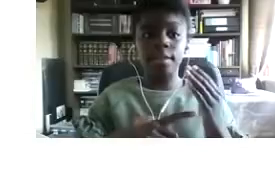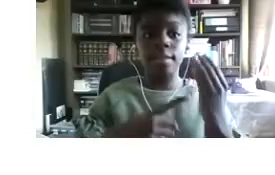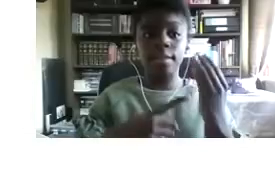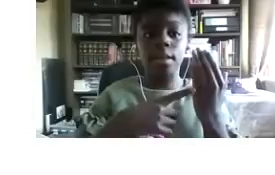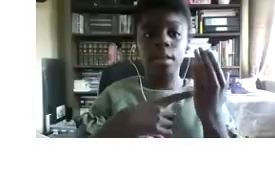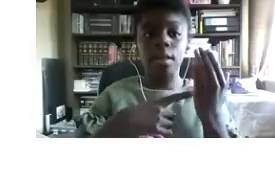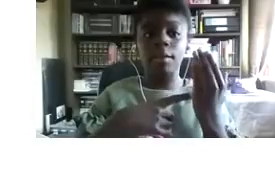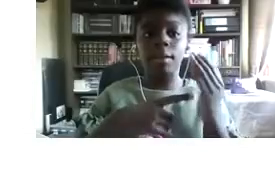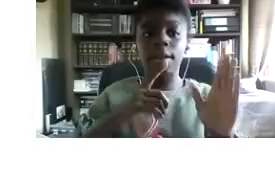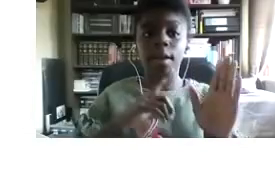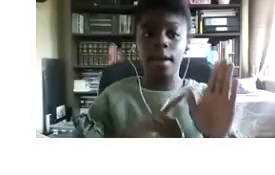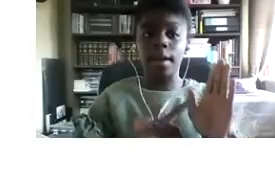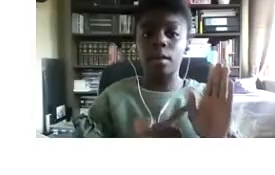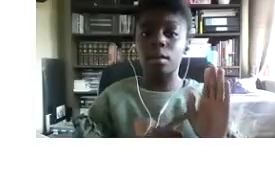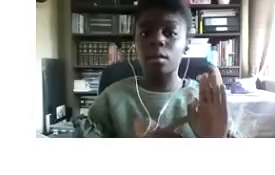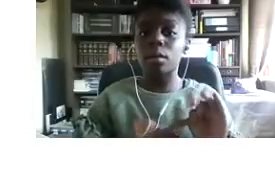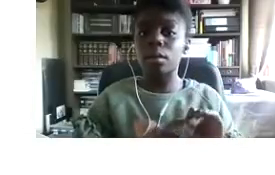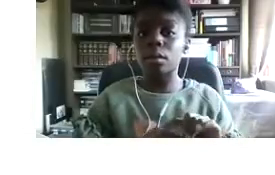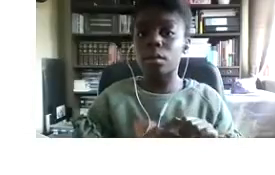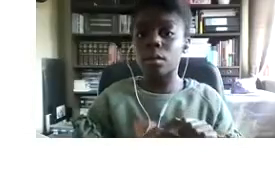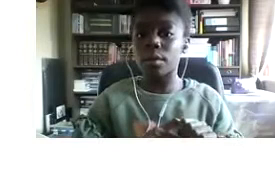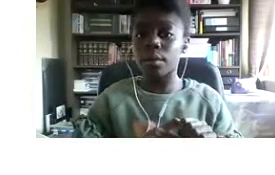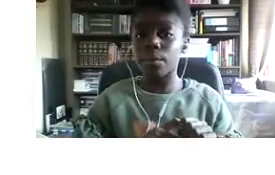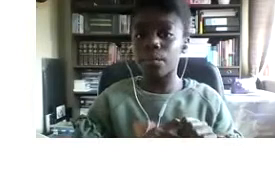It's T, and then A.